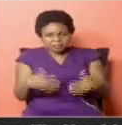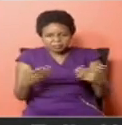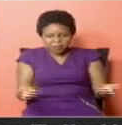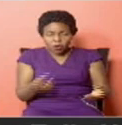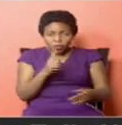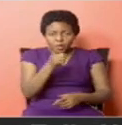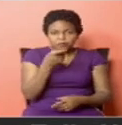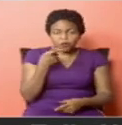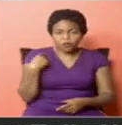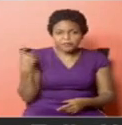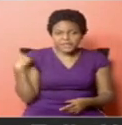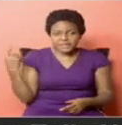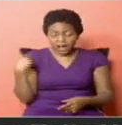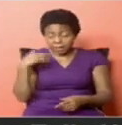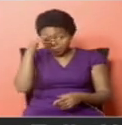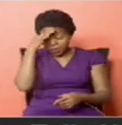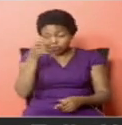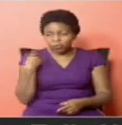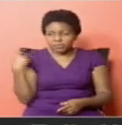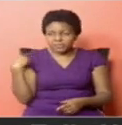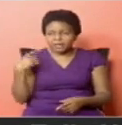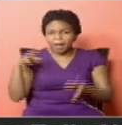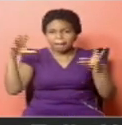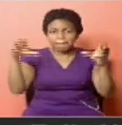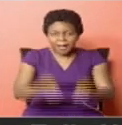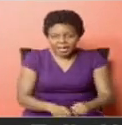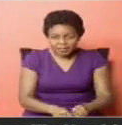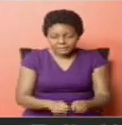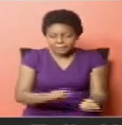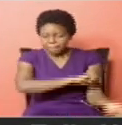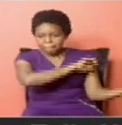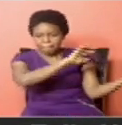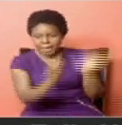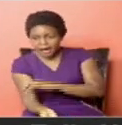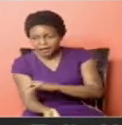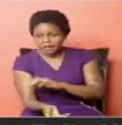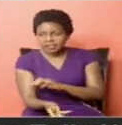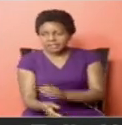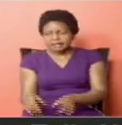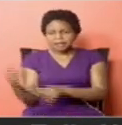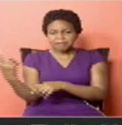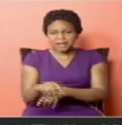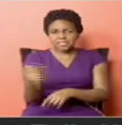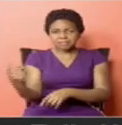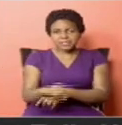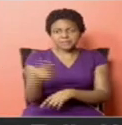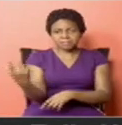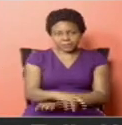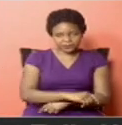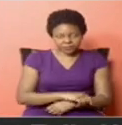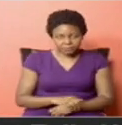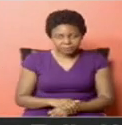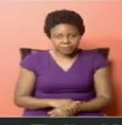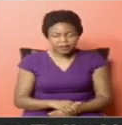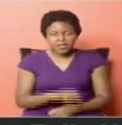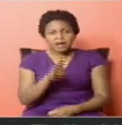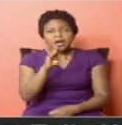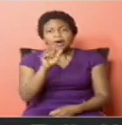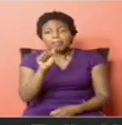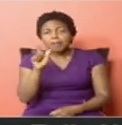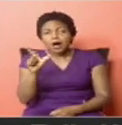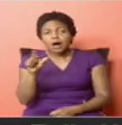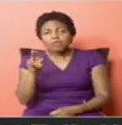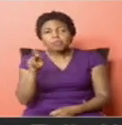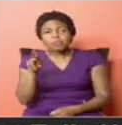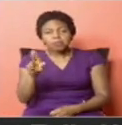an officer pounced on him, put him on the ground, and assaulted him. Baluku did not know